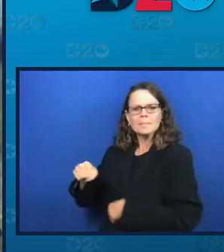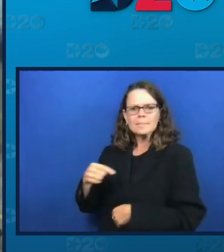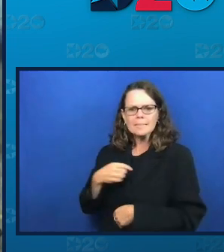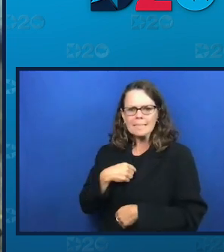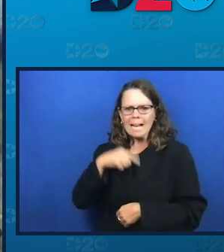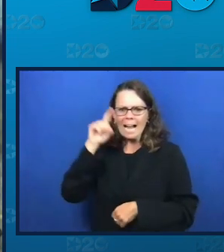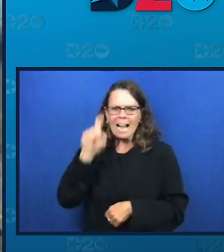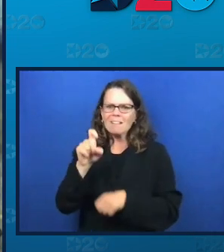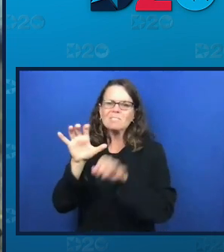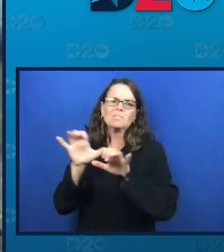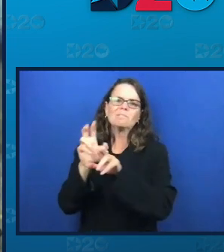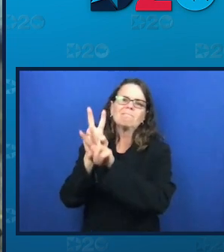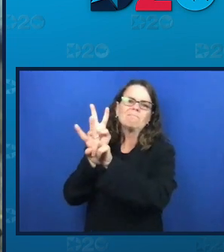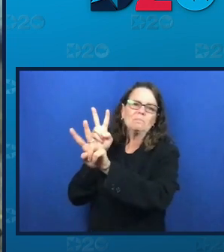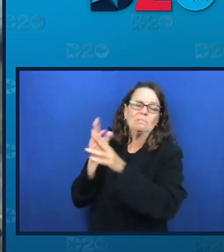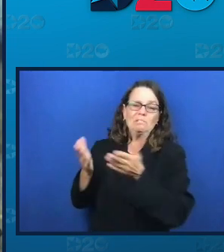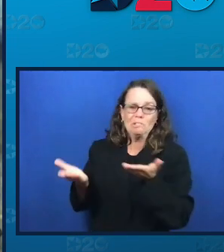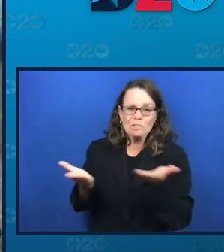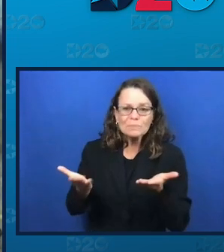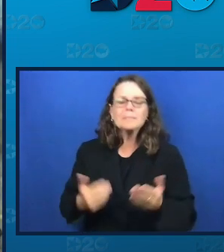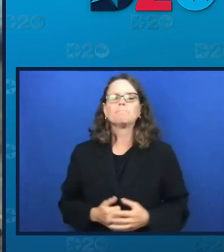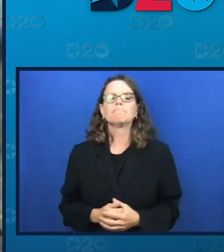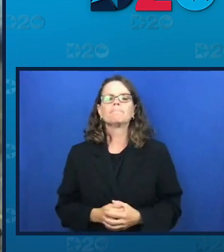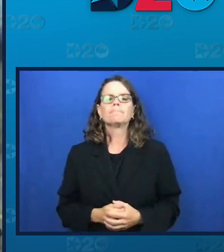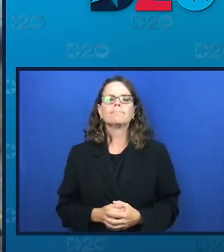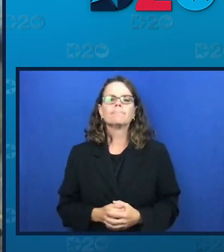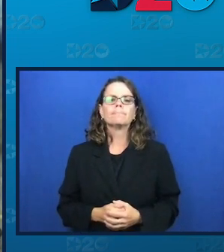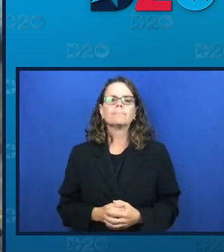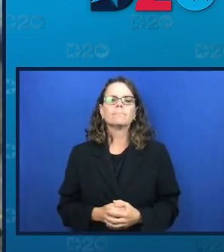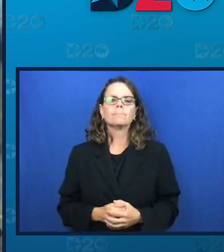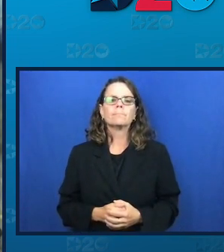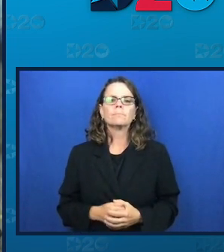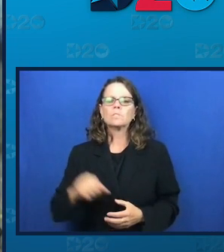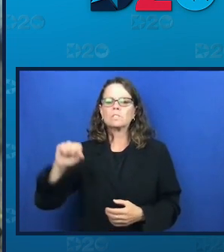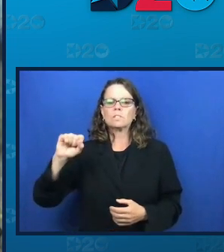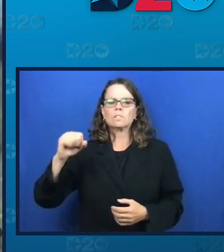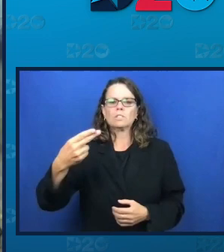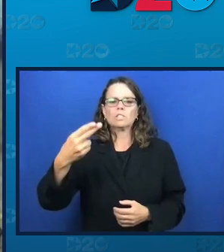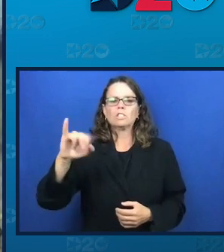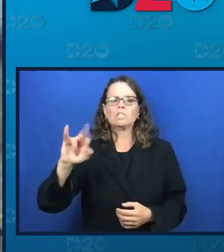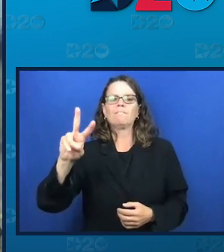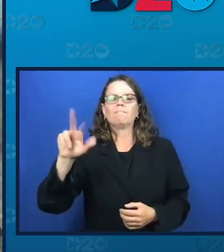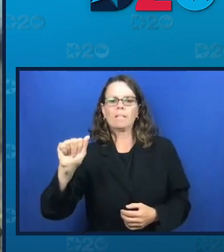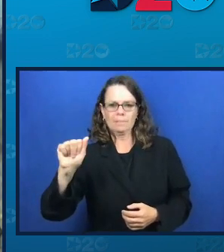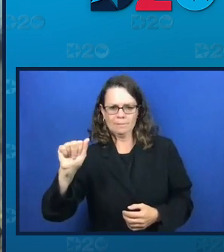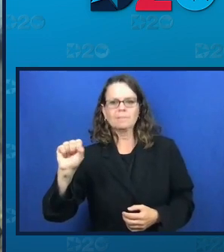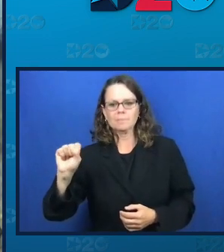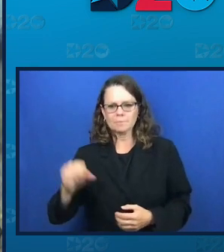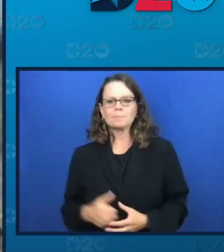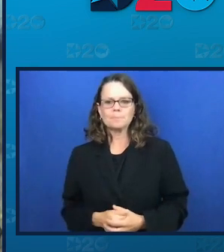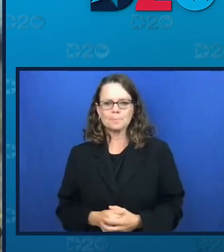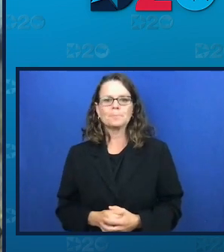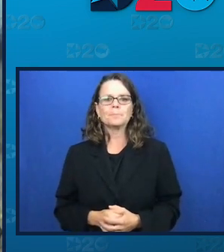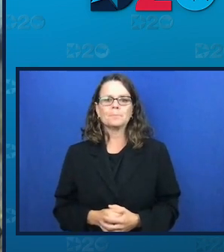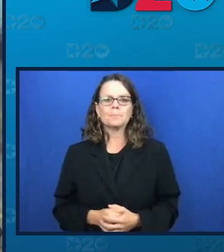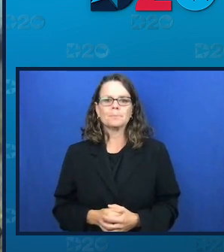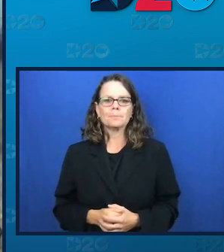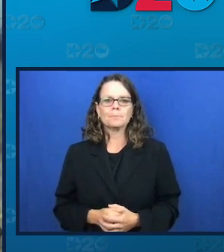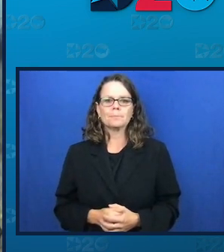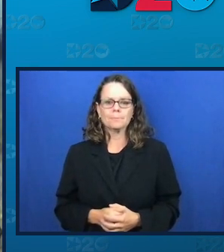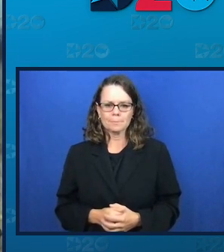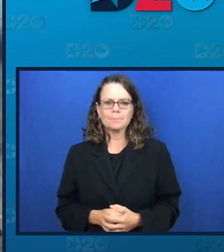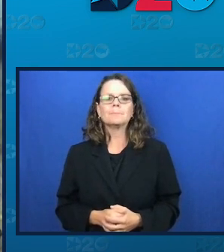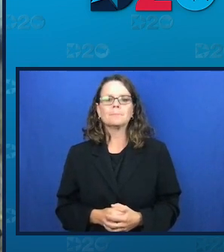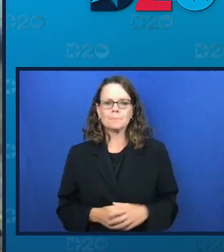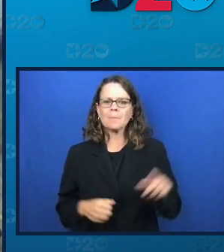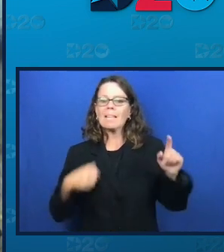of the service, the door opens up, and this person who was much younger than these octogenarians who were there walked in the room.